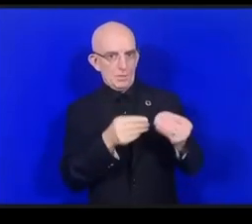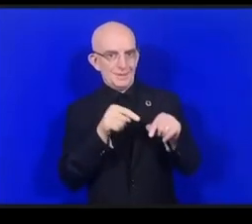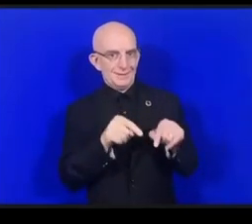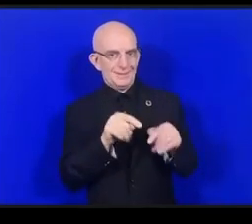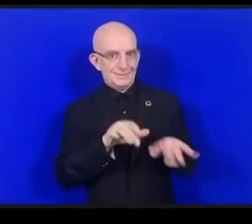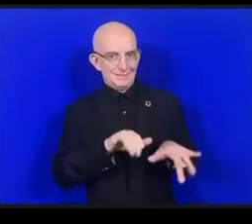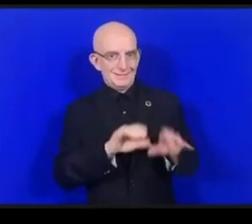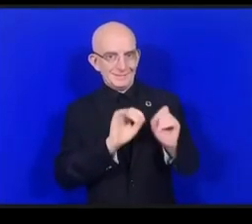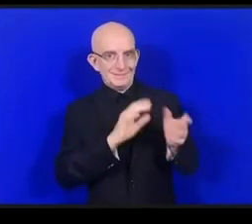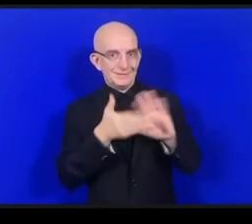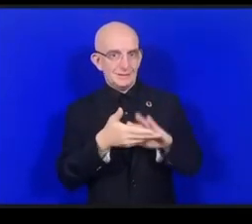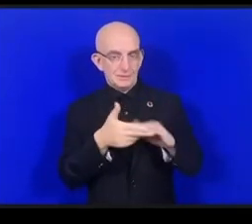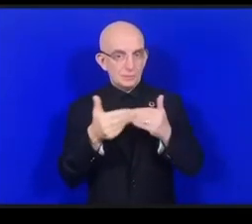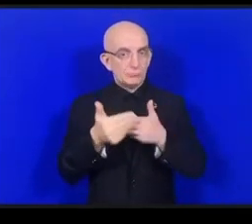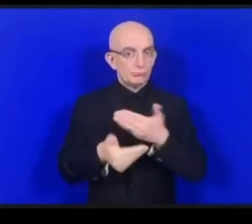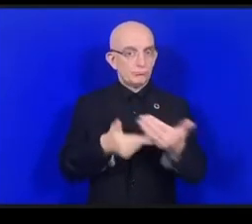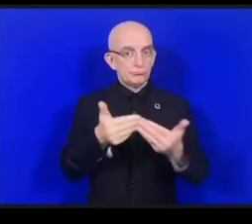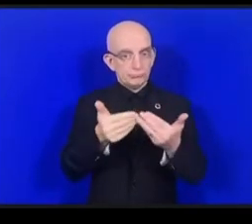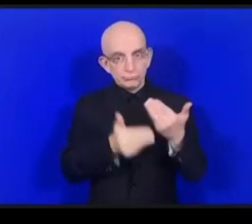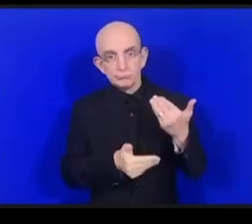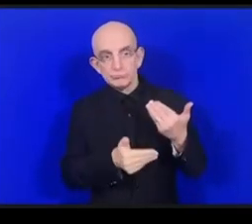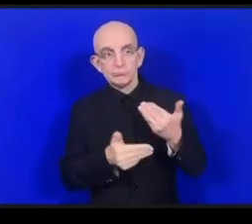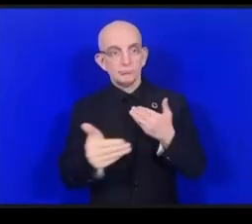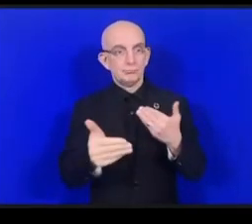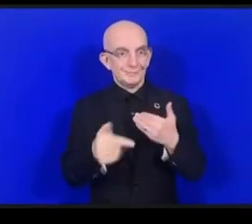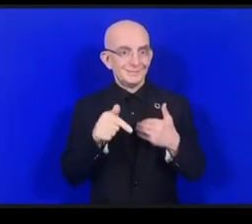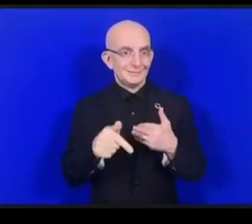Ismailite advocating about the